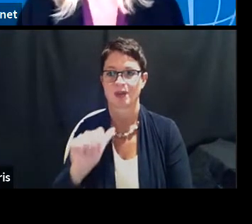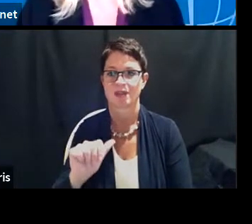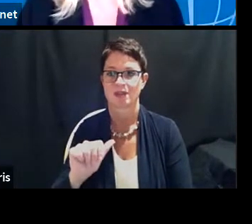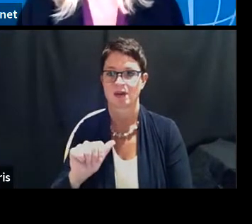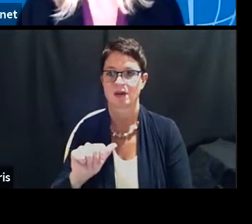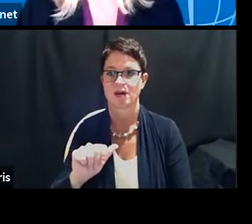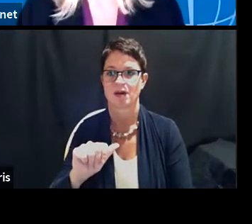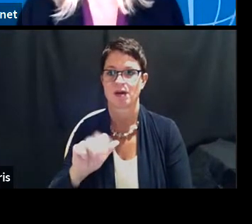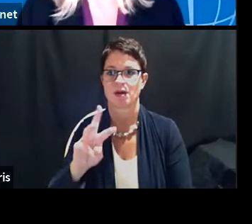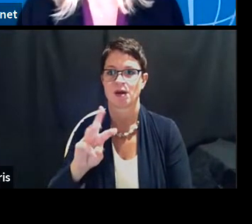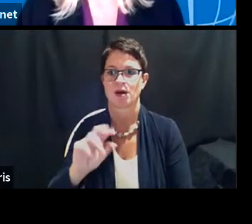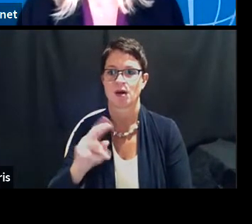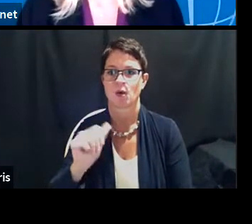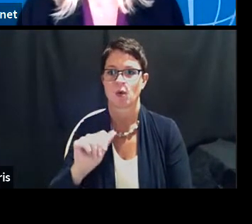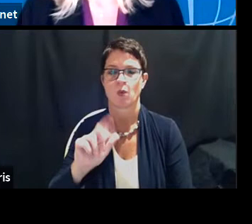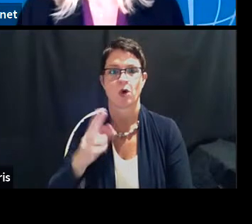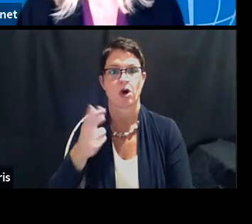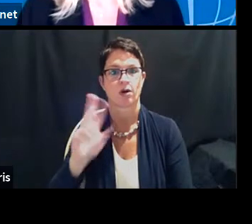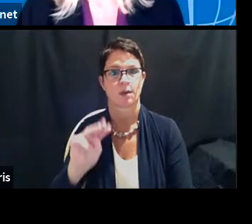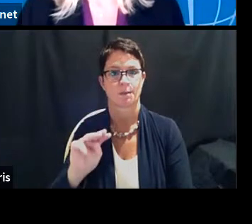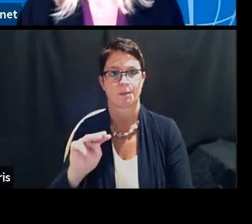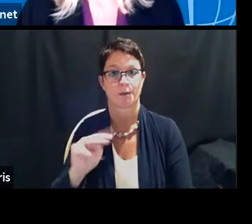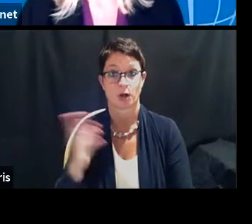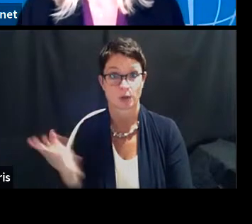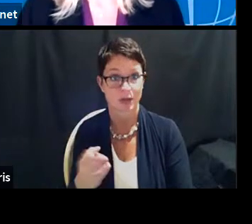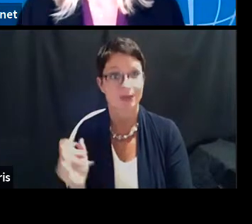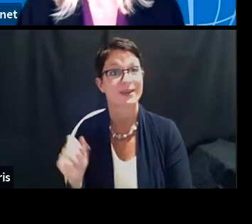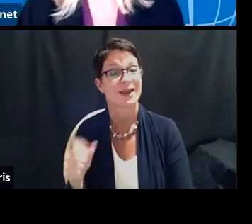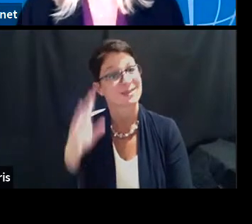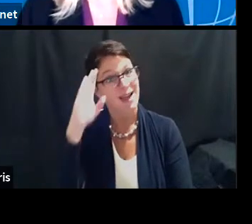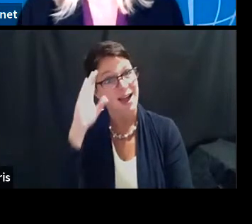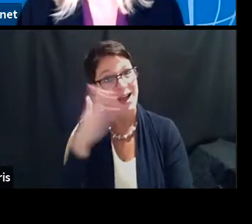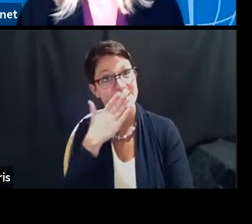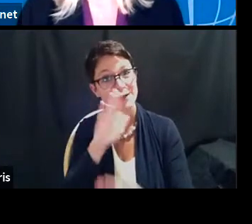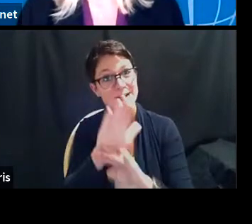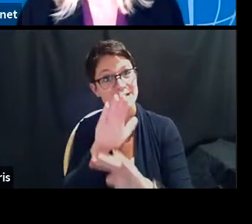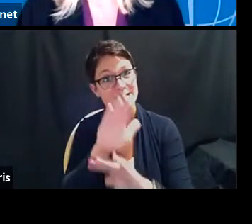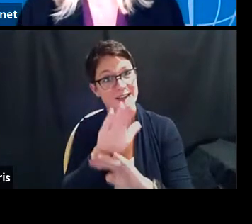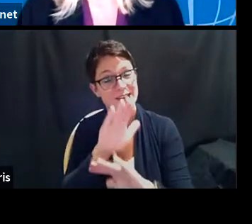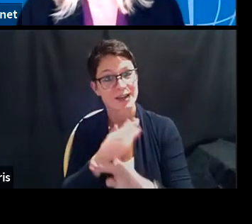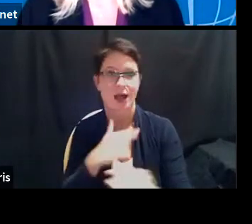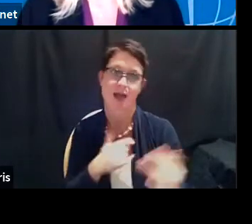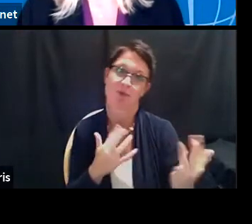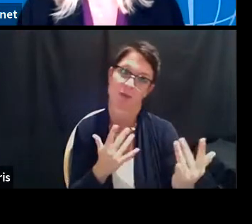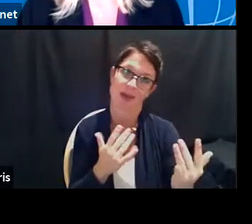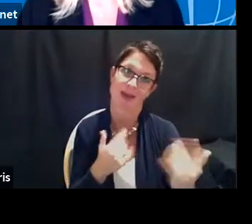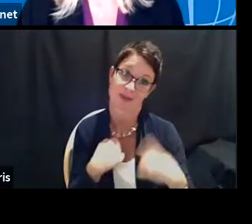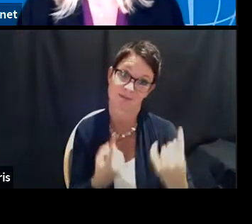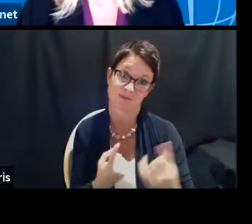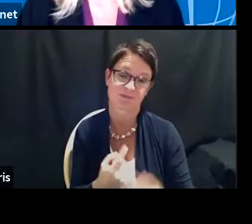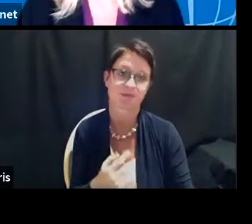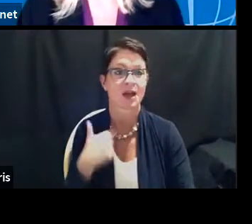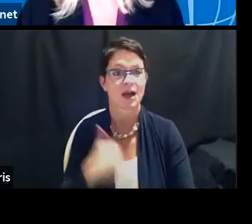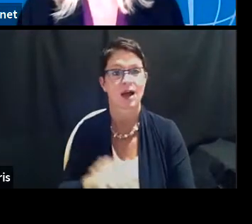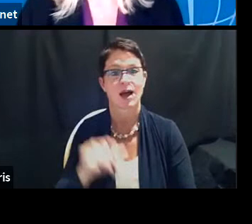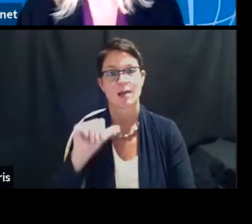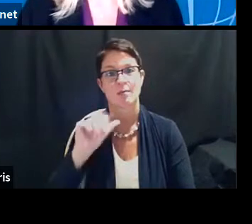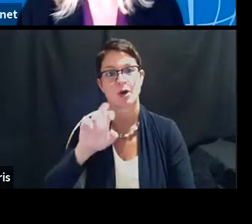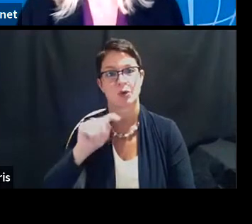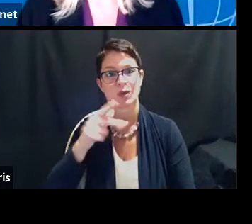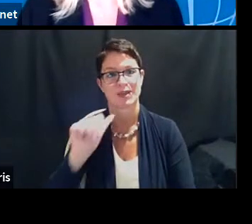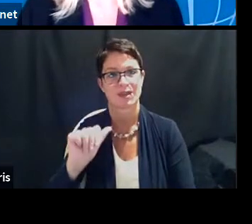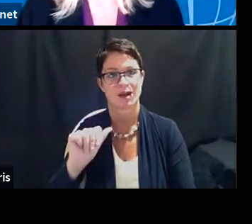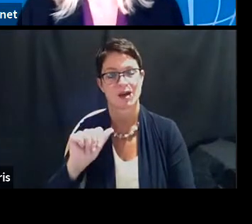there? Yes, I am. Hi, good evening. I've been waiting. My name is Aretha,